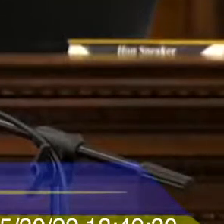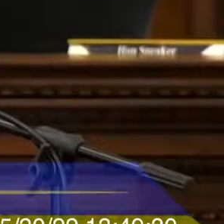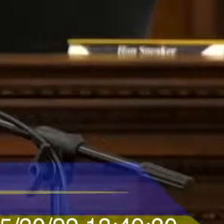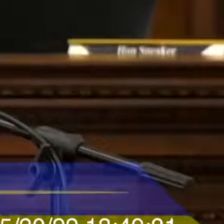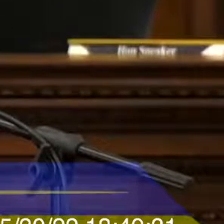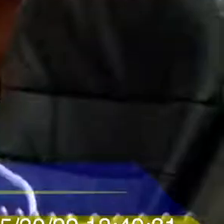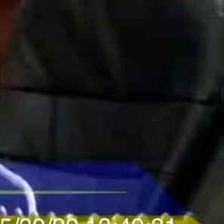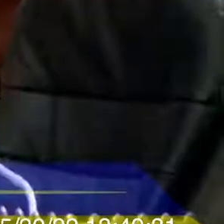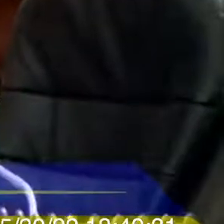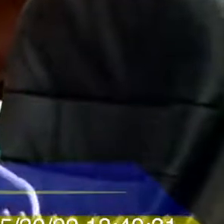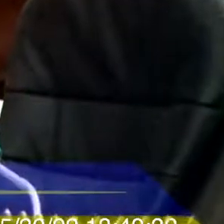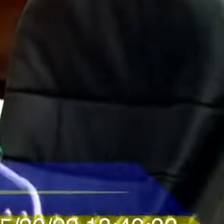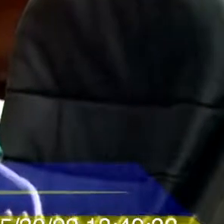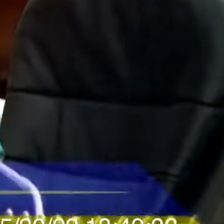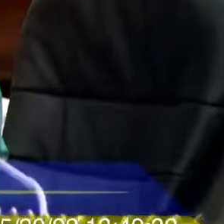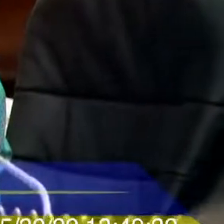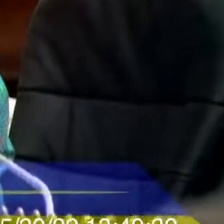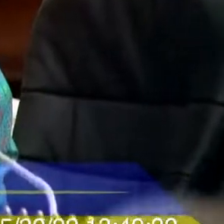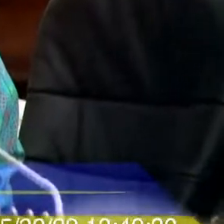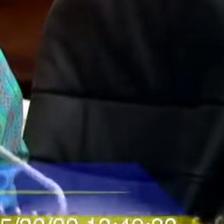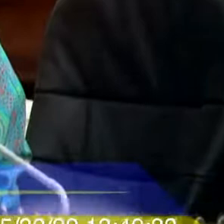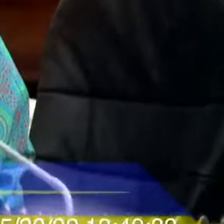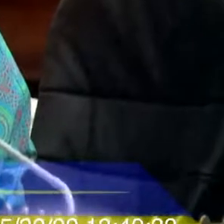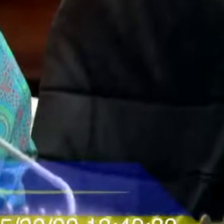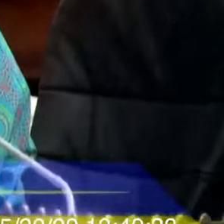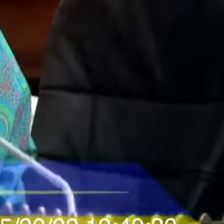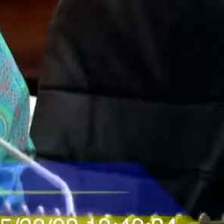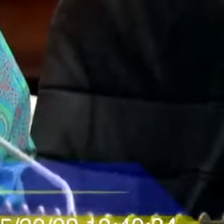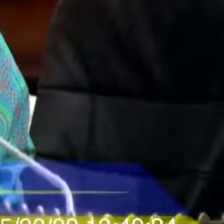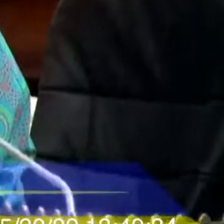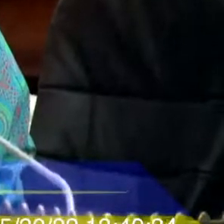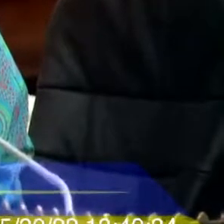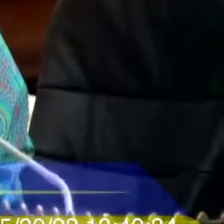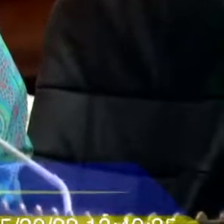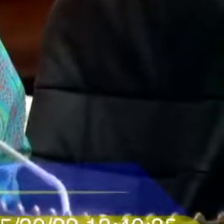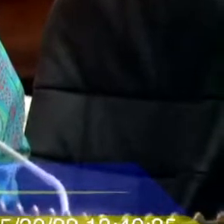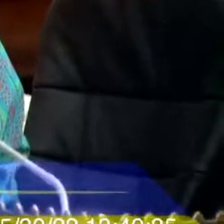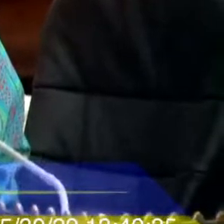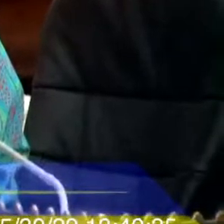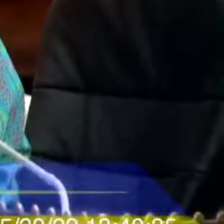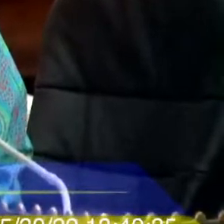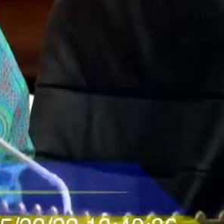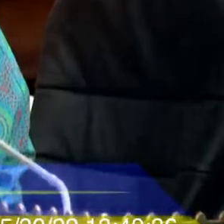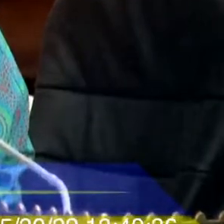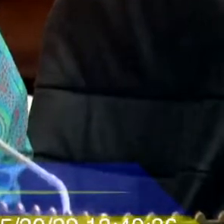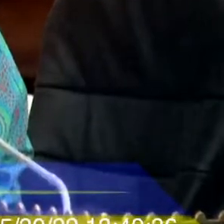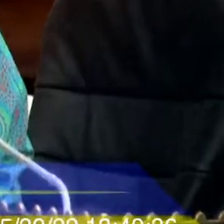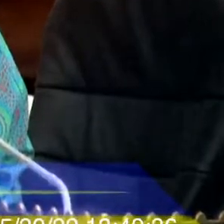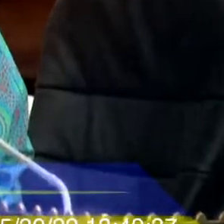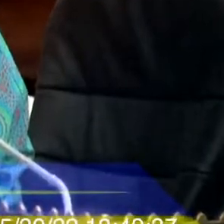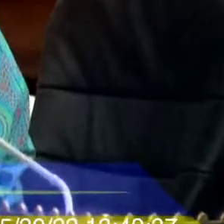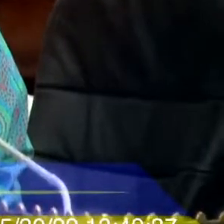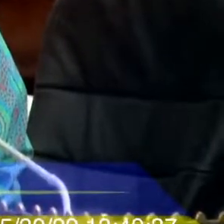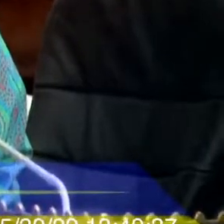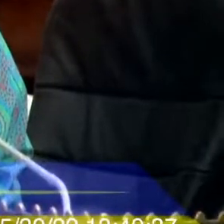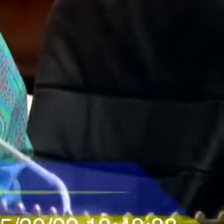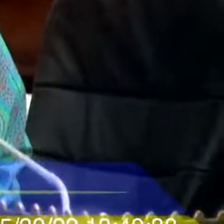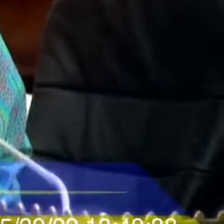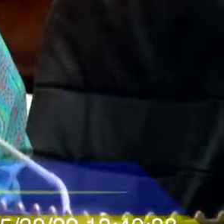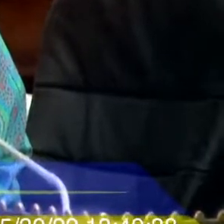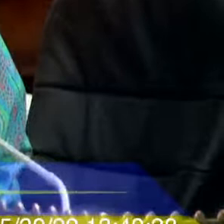state i'm not going to repeat what other communities have just said with regard to the issues that are the